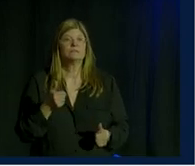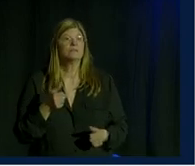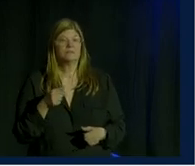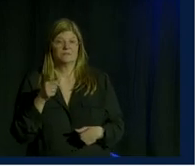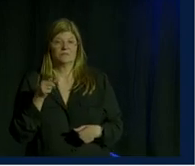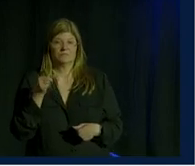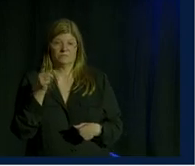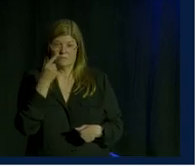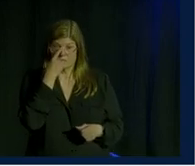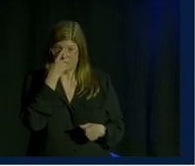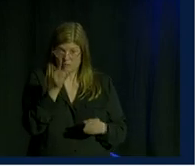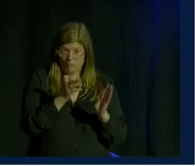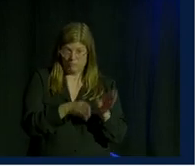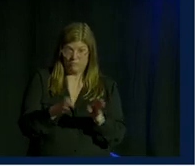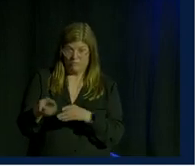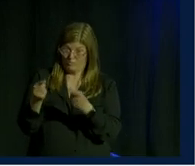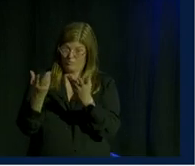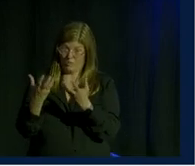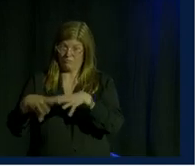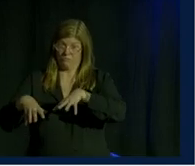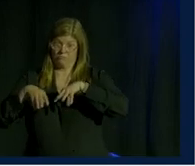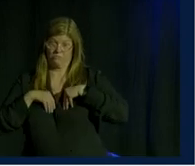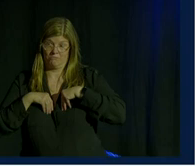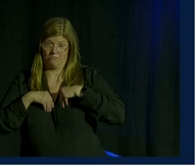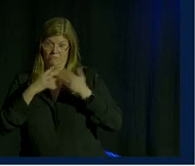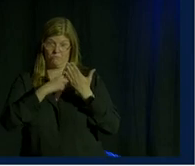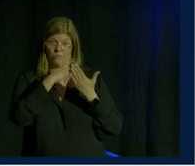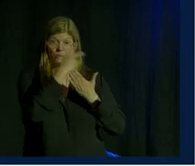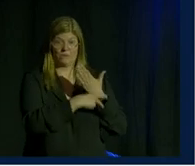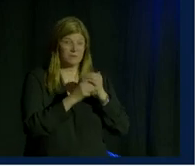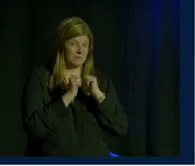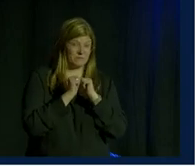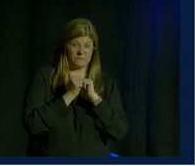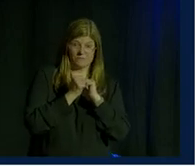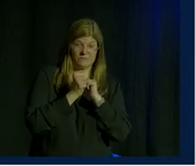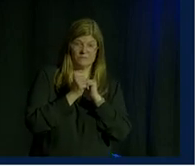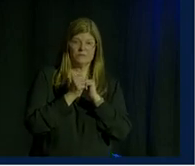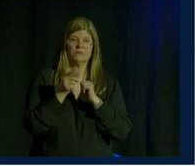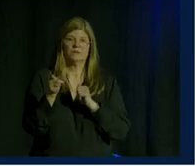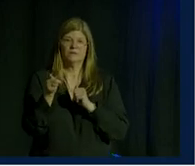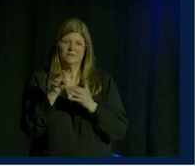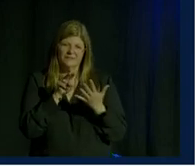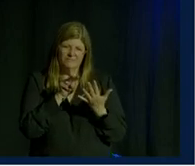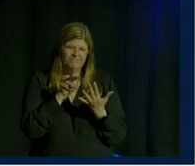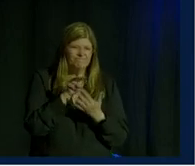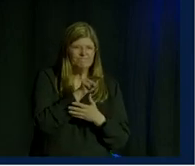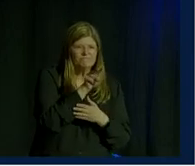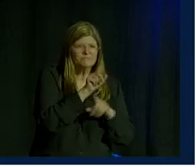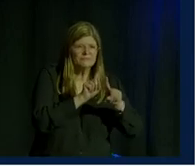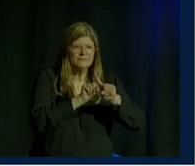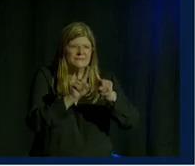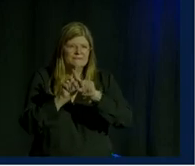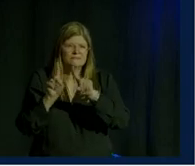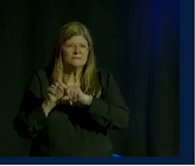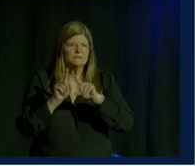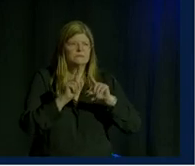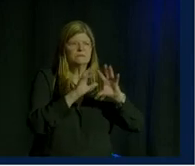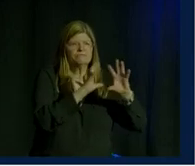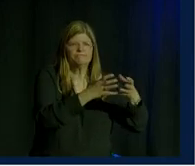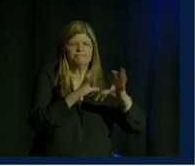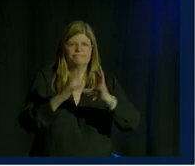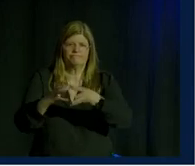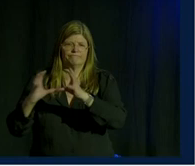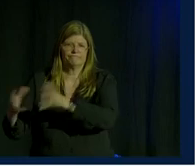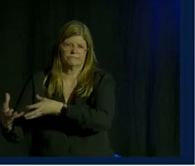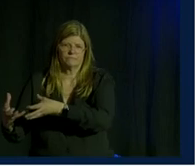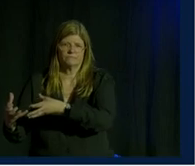acceptance into the program, including how to navigate through our sister agencies before and during the process. Our team